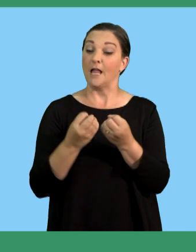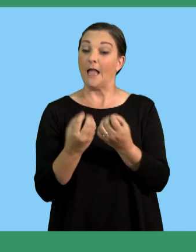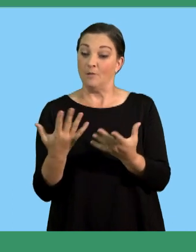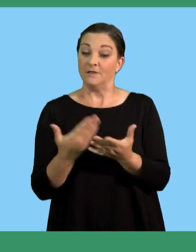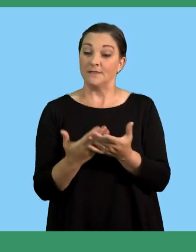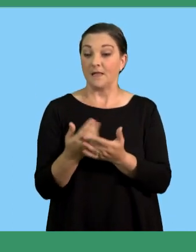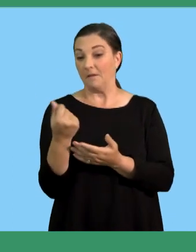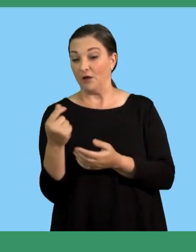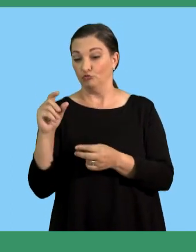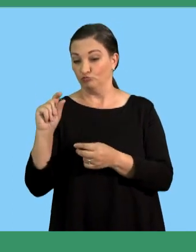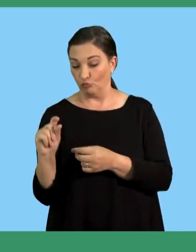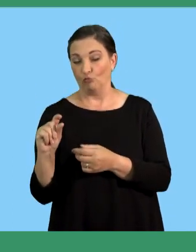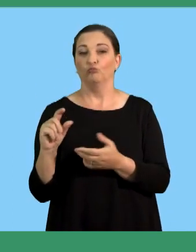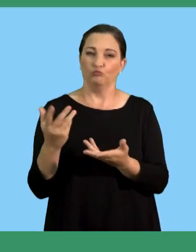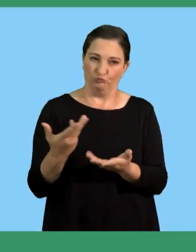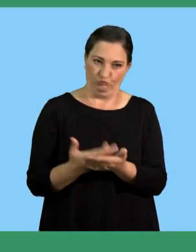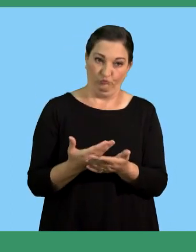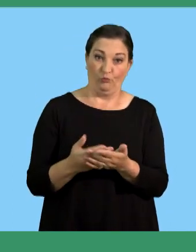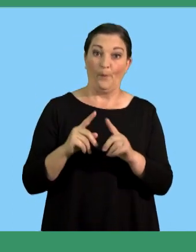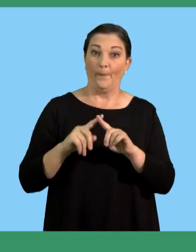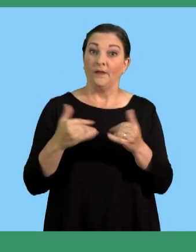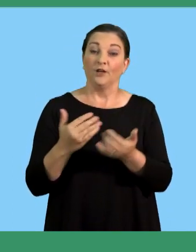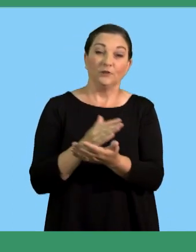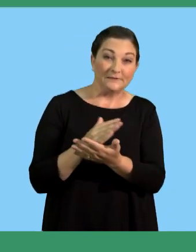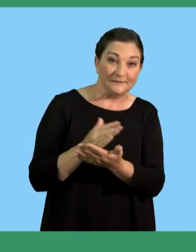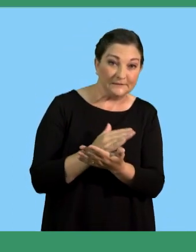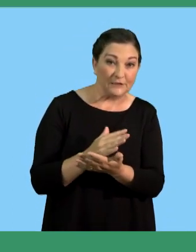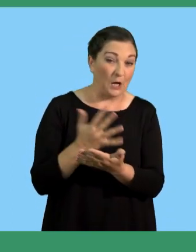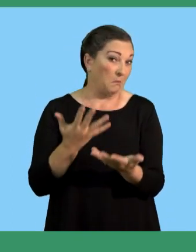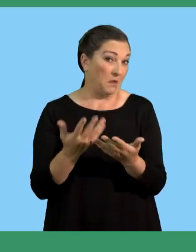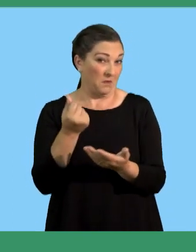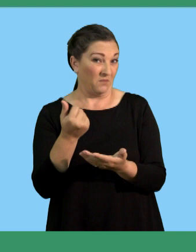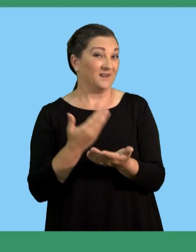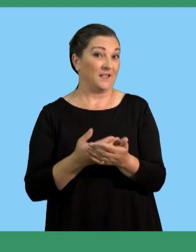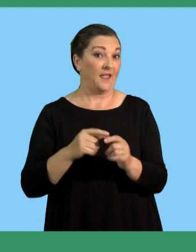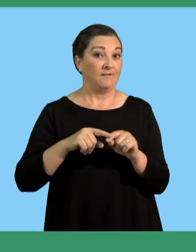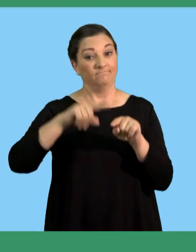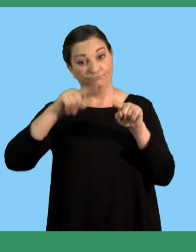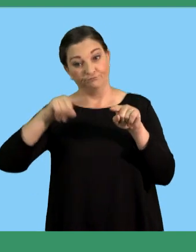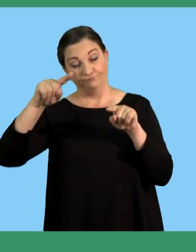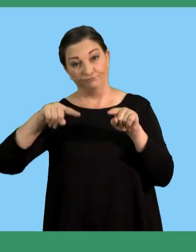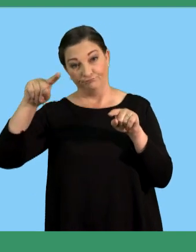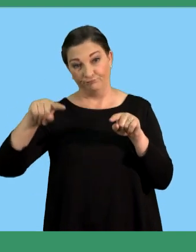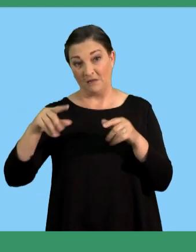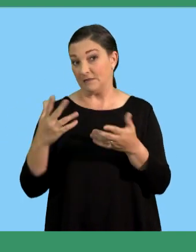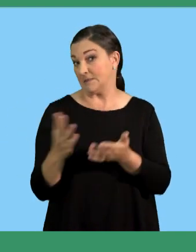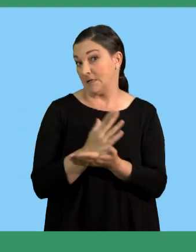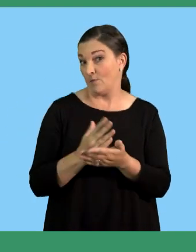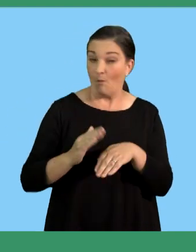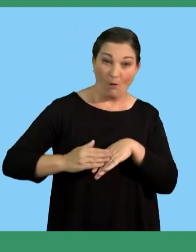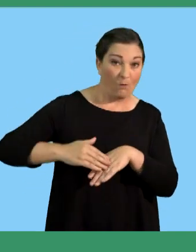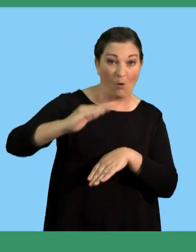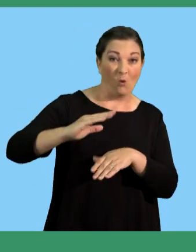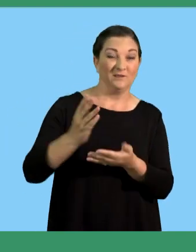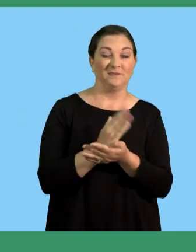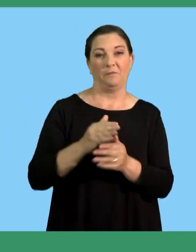financial institution. And then the negatives are share prices may fluctuate, meaning sometimes the share prices can make more money,